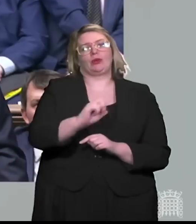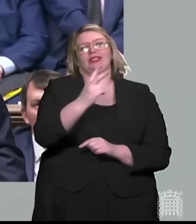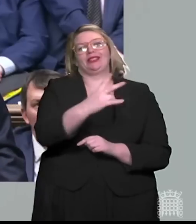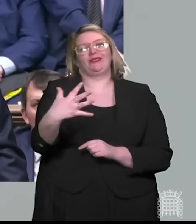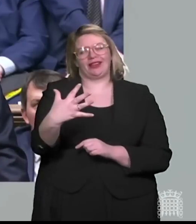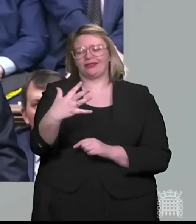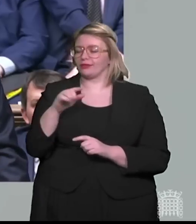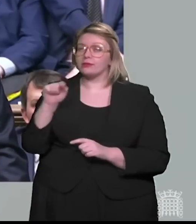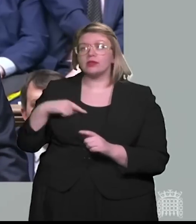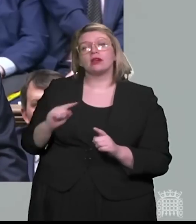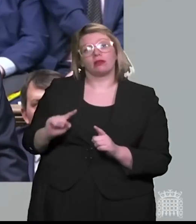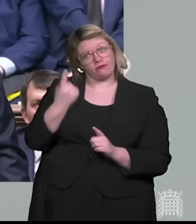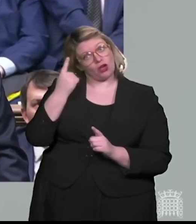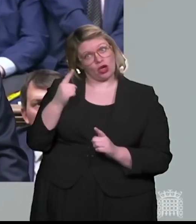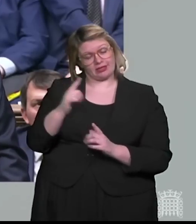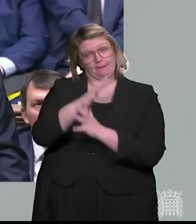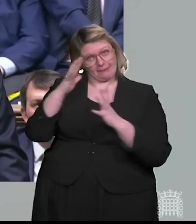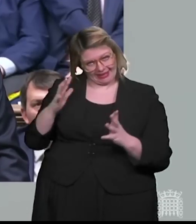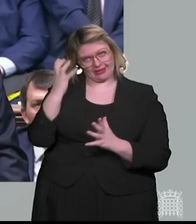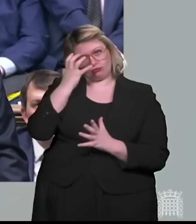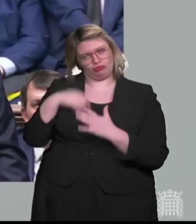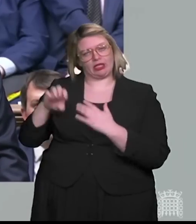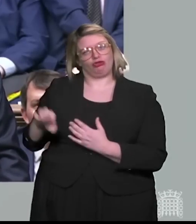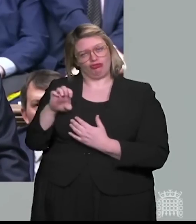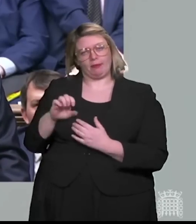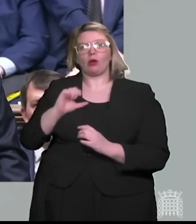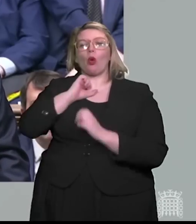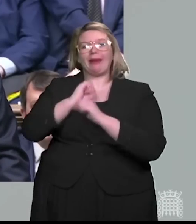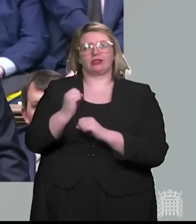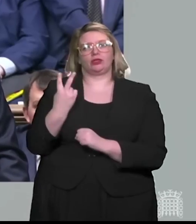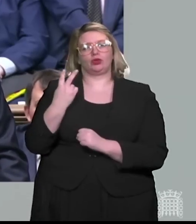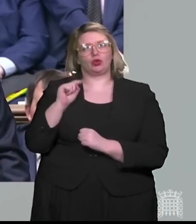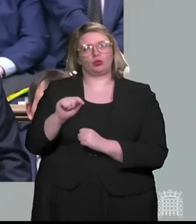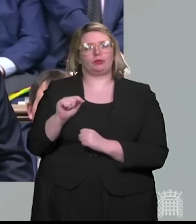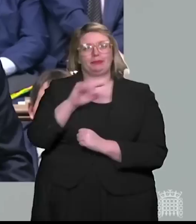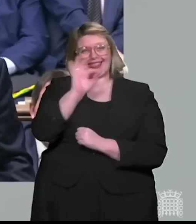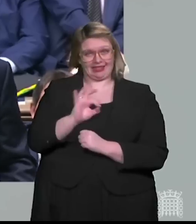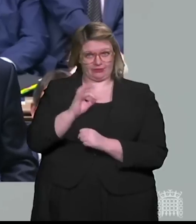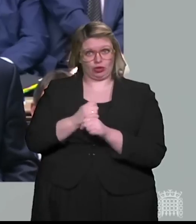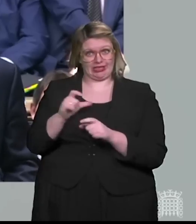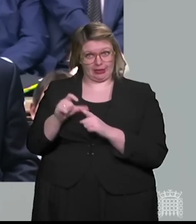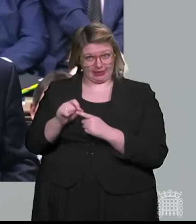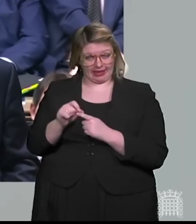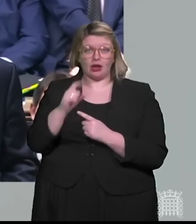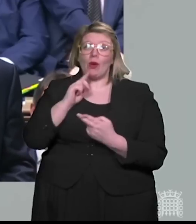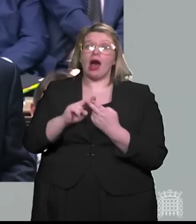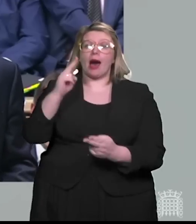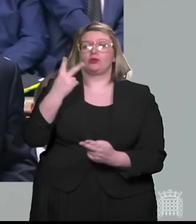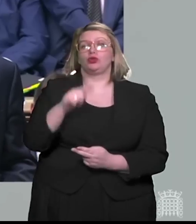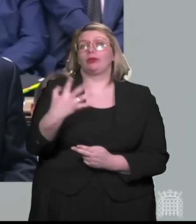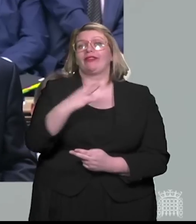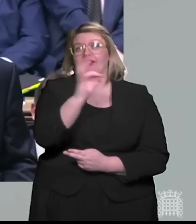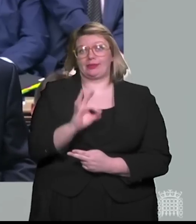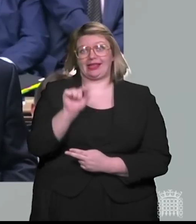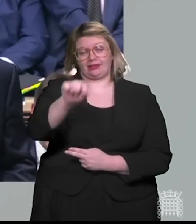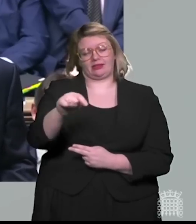large European country to commit to 2% of GDP for defence, and we will now raise that to 2.5%